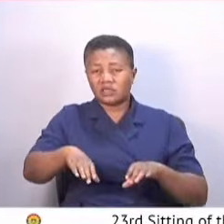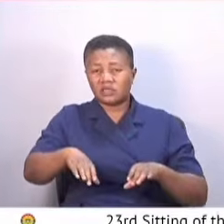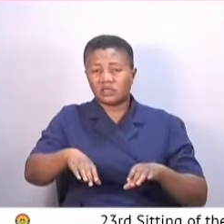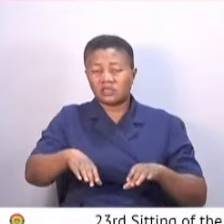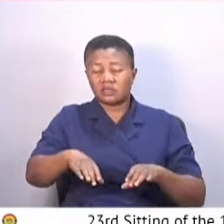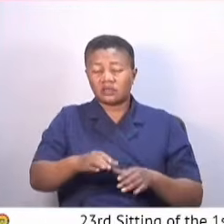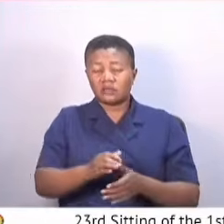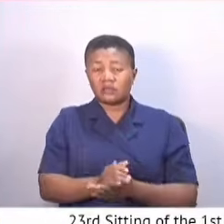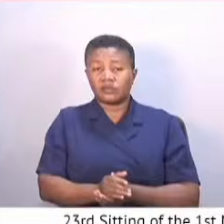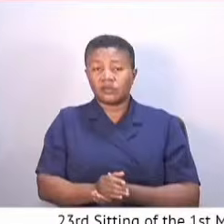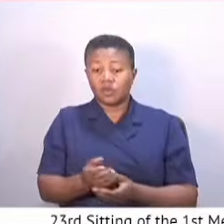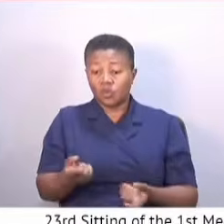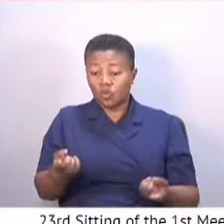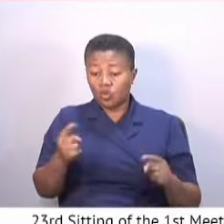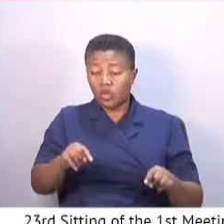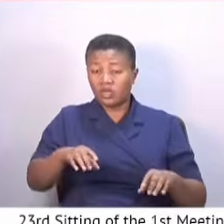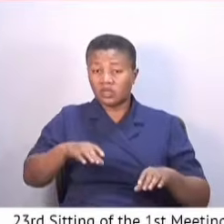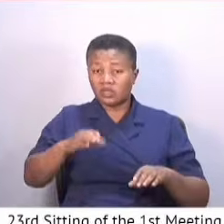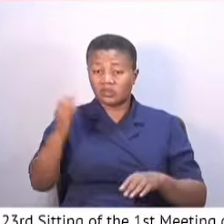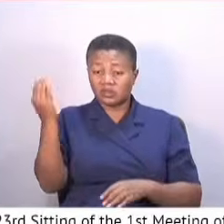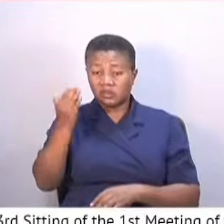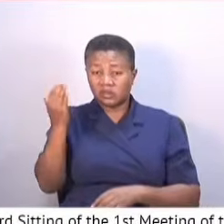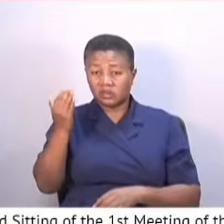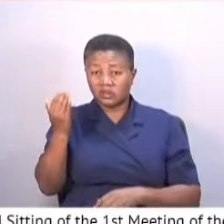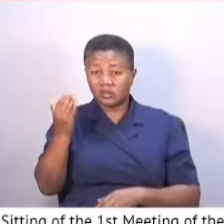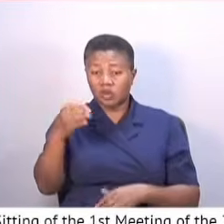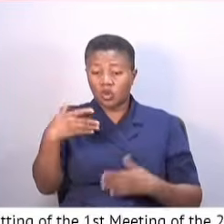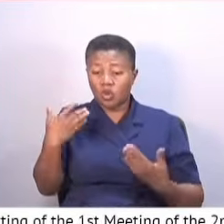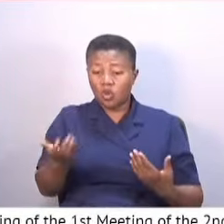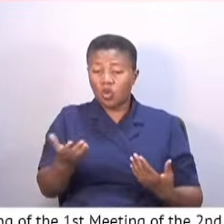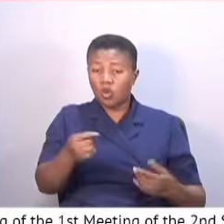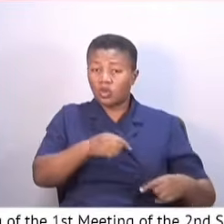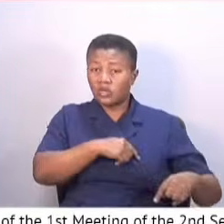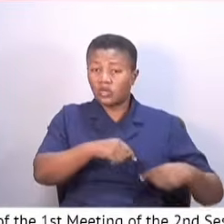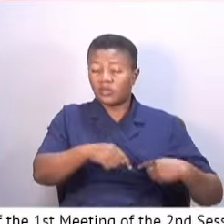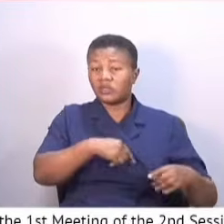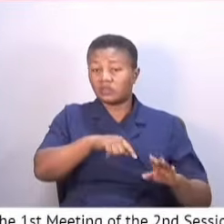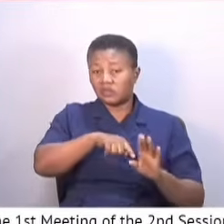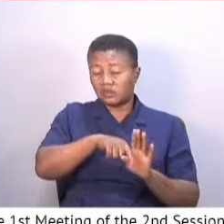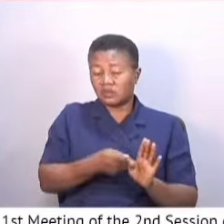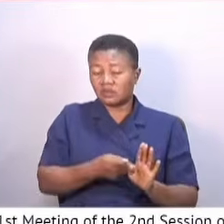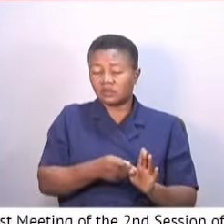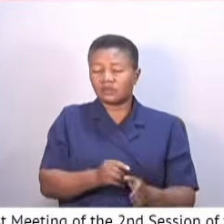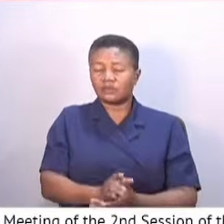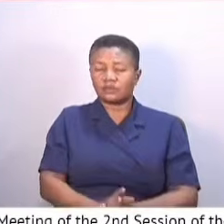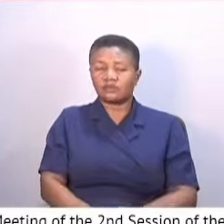taken when the statement and then the debate occasions that.